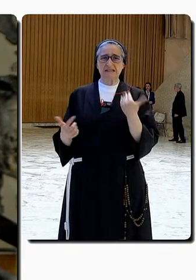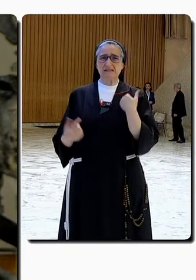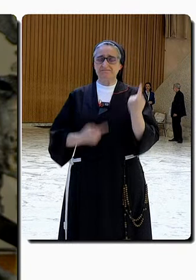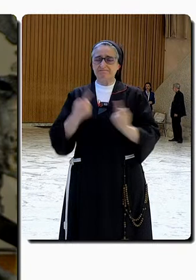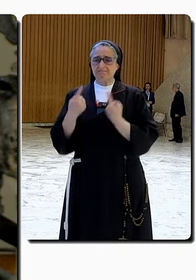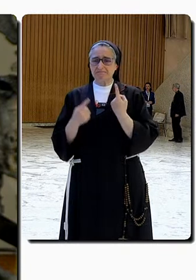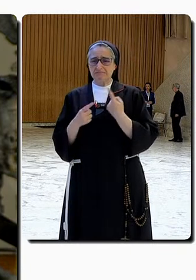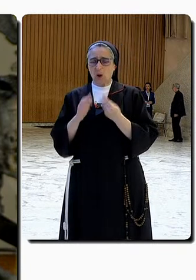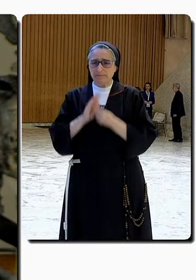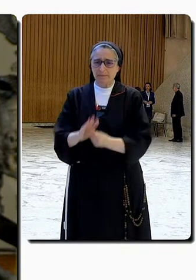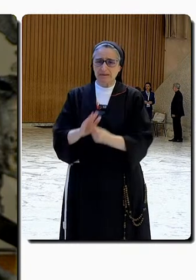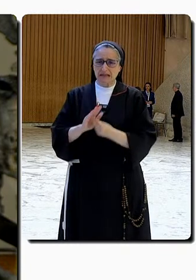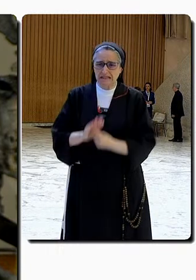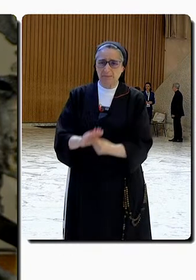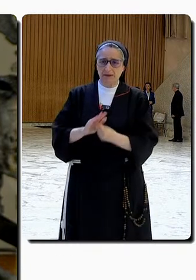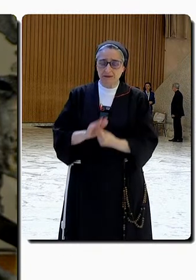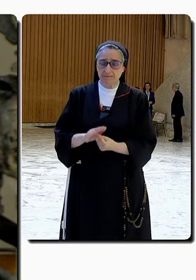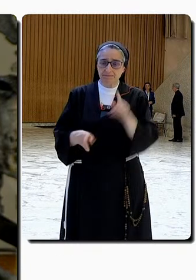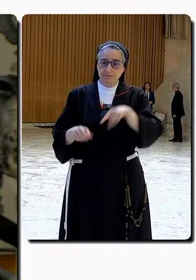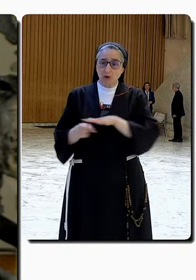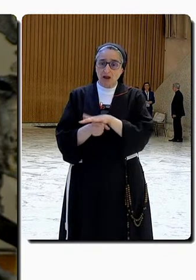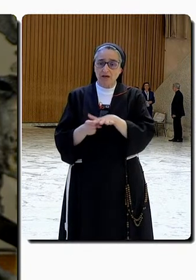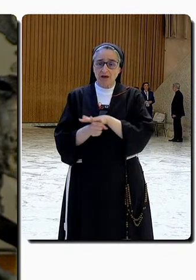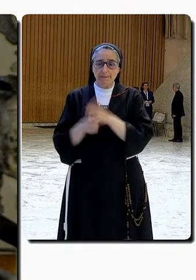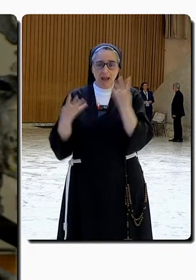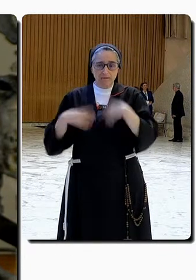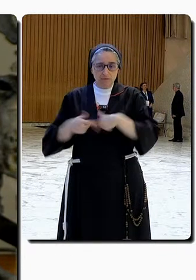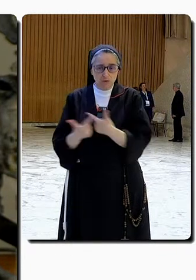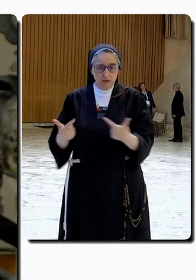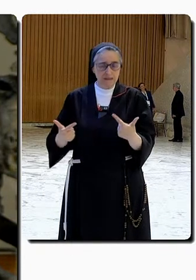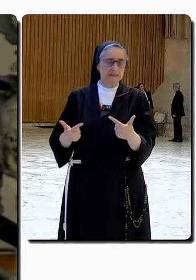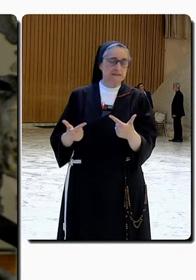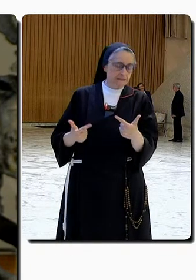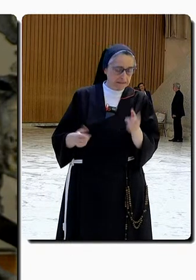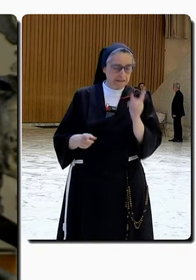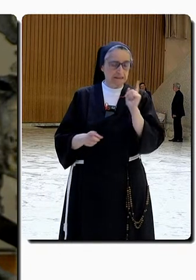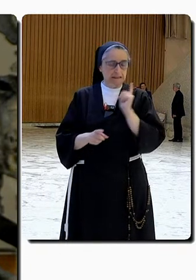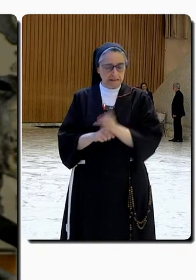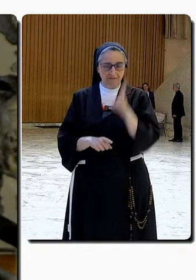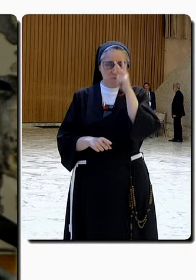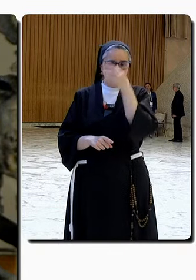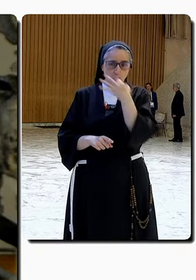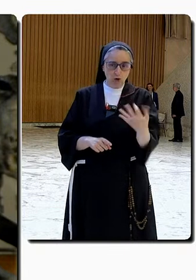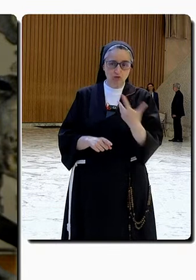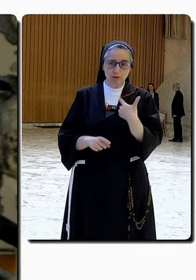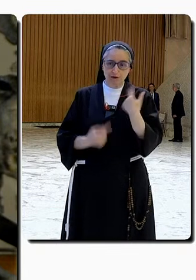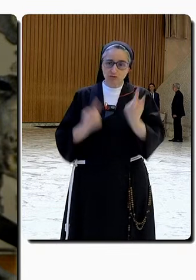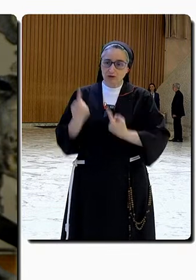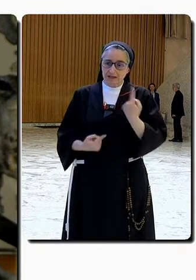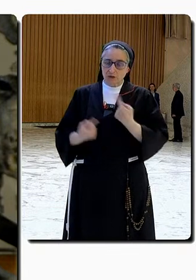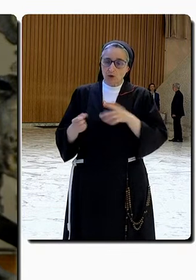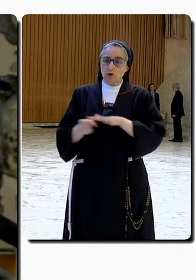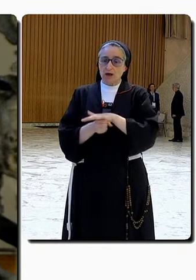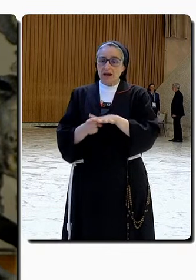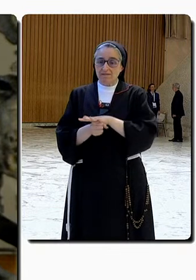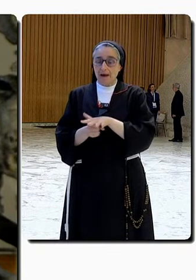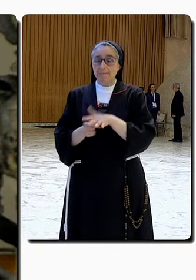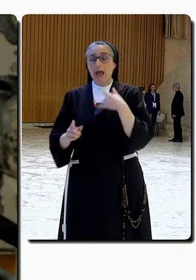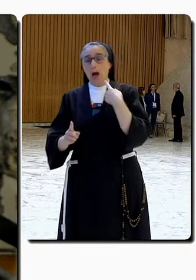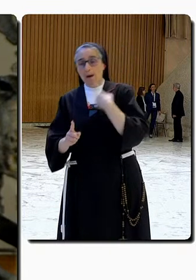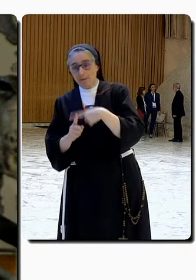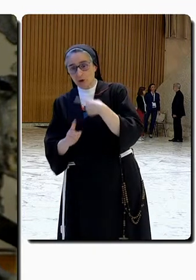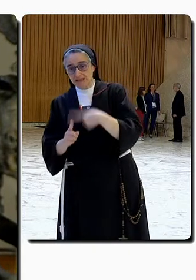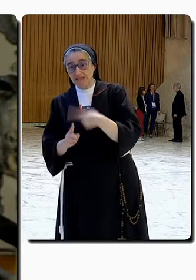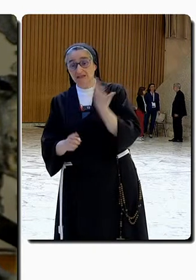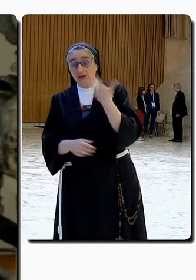who came from dysfunctional families need to know about existence of positive families and